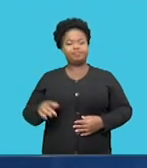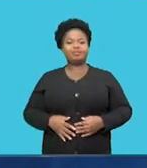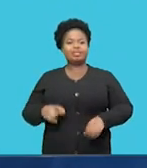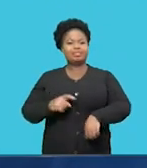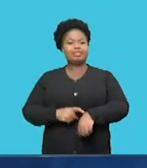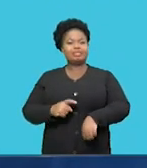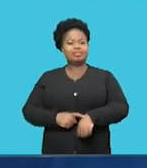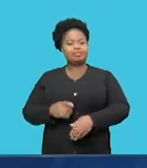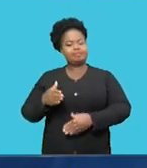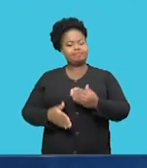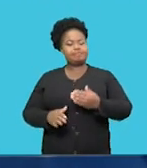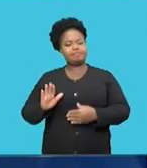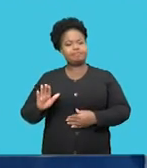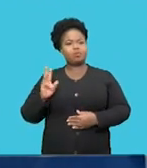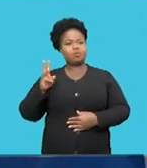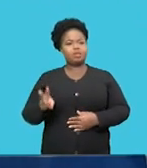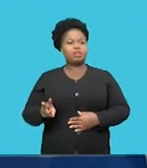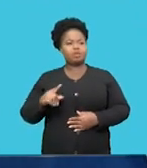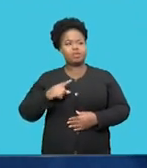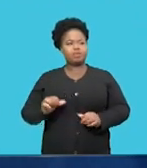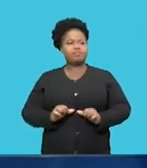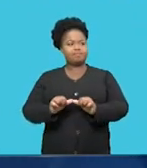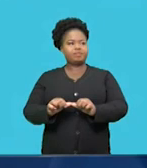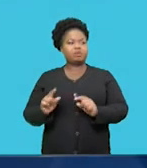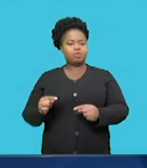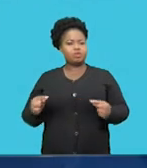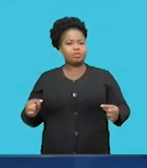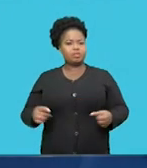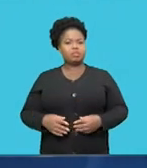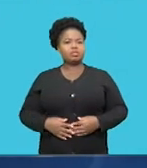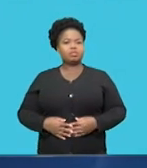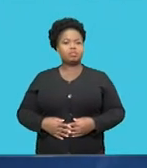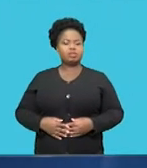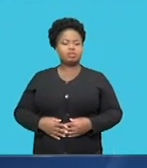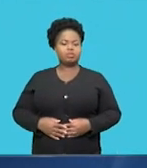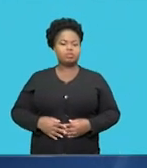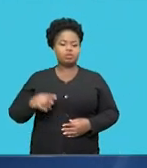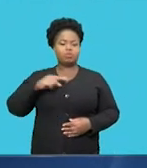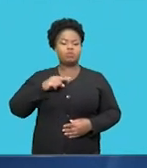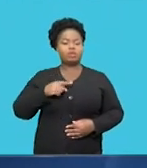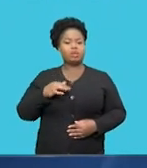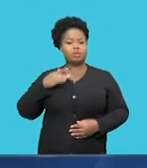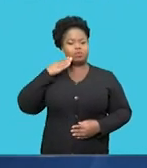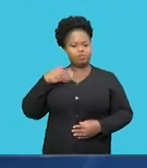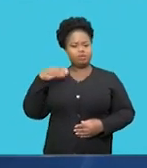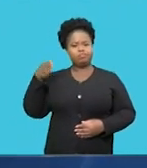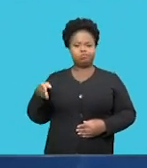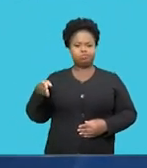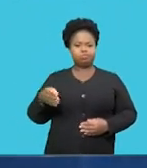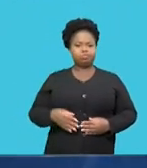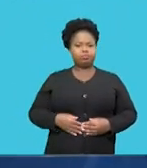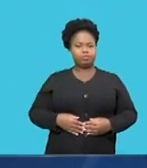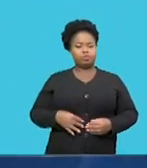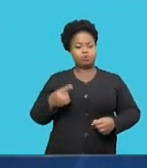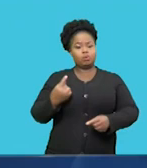frame because this thing can be continuous. As you know that I've appointed a couple of law firms since I've took office, and every time a